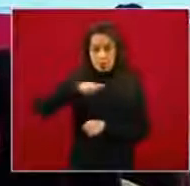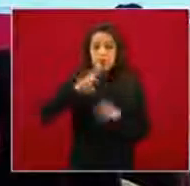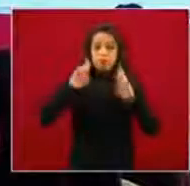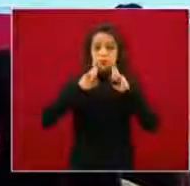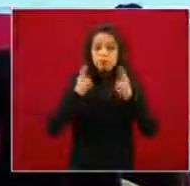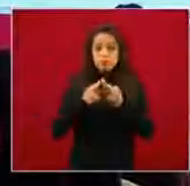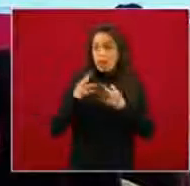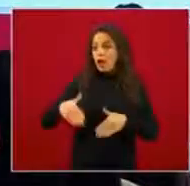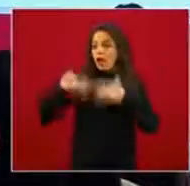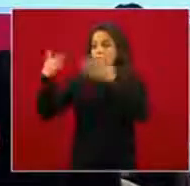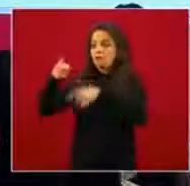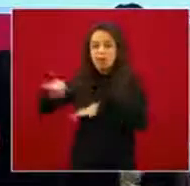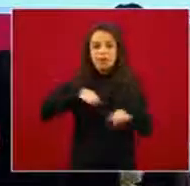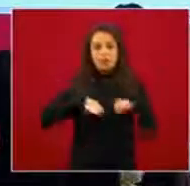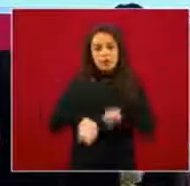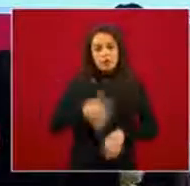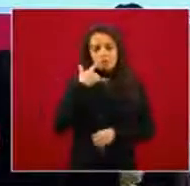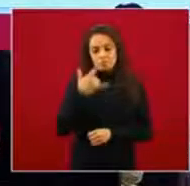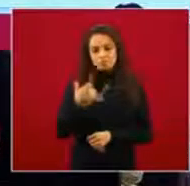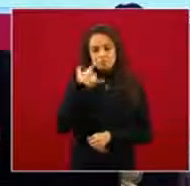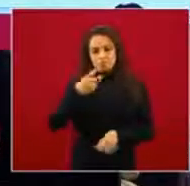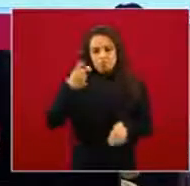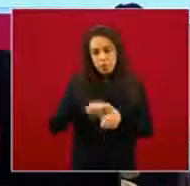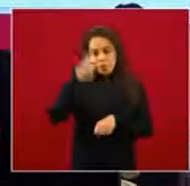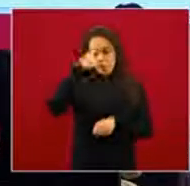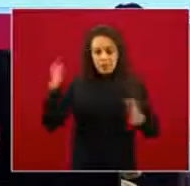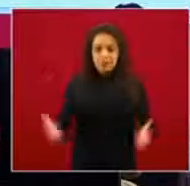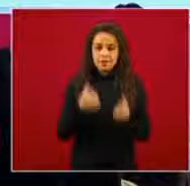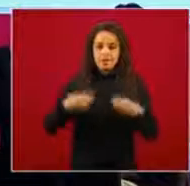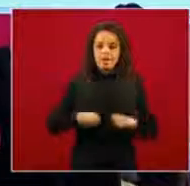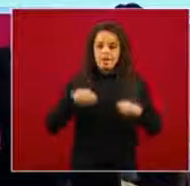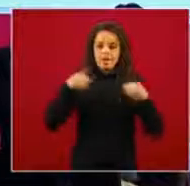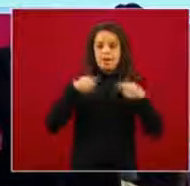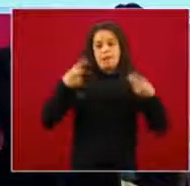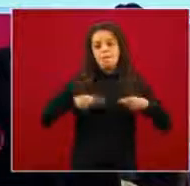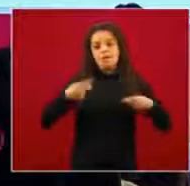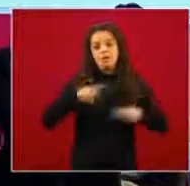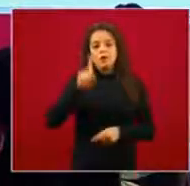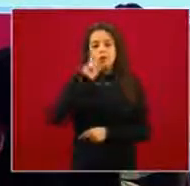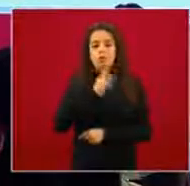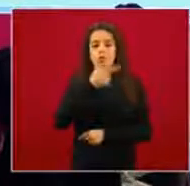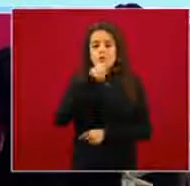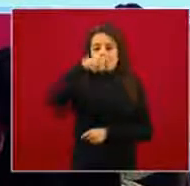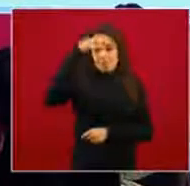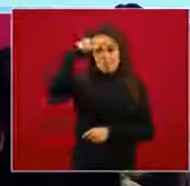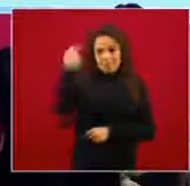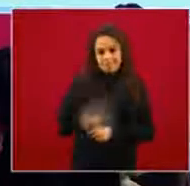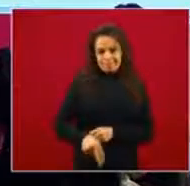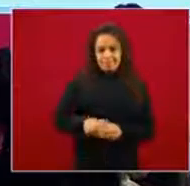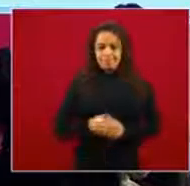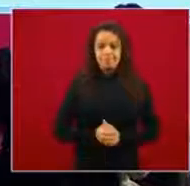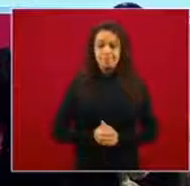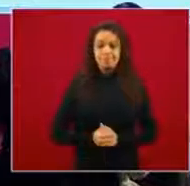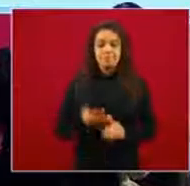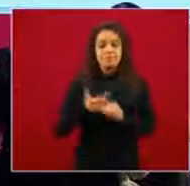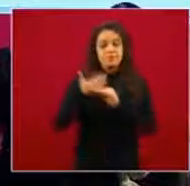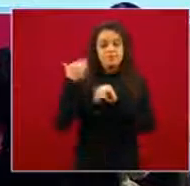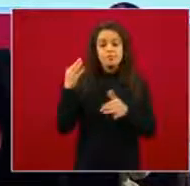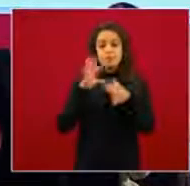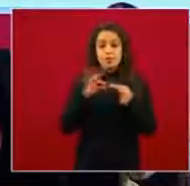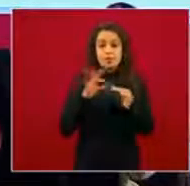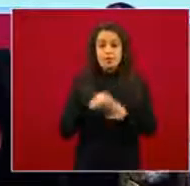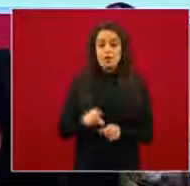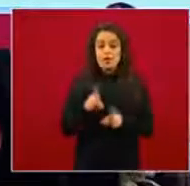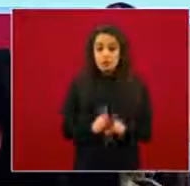making a great effort to save lives from all Mexicans. As we've been mentioning, the same